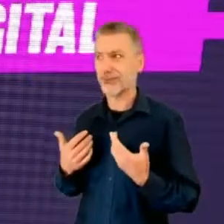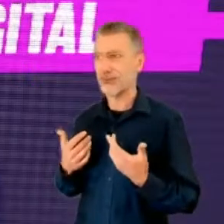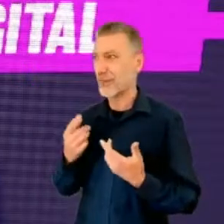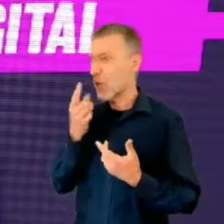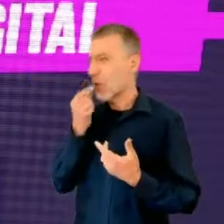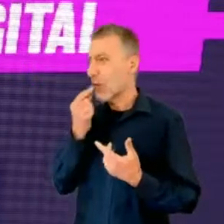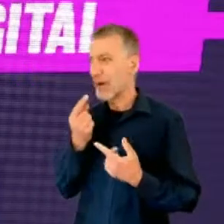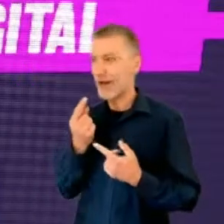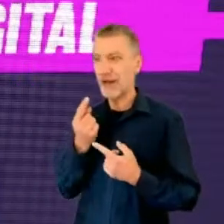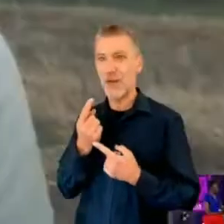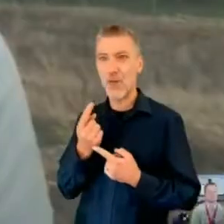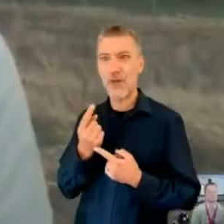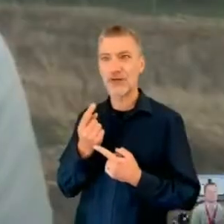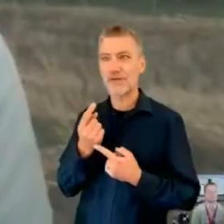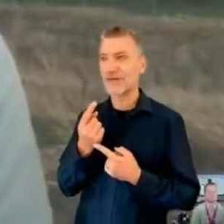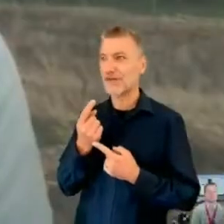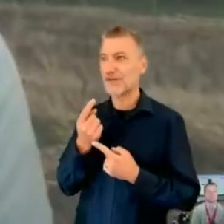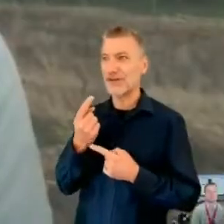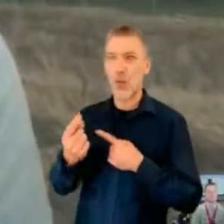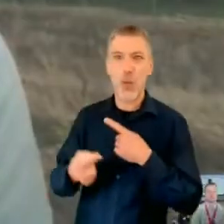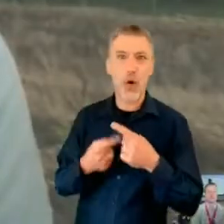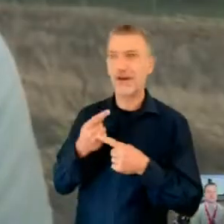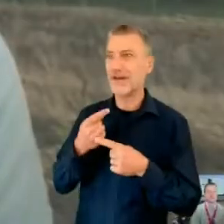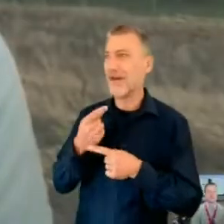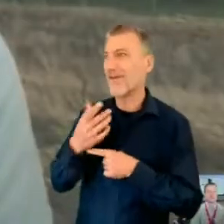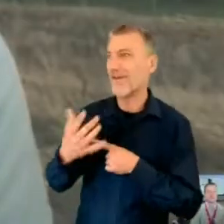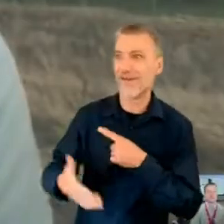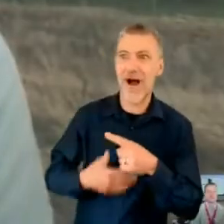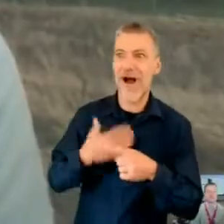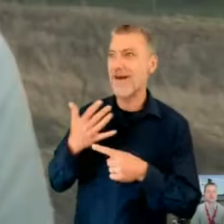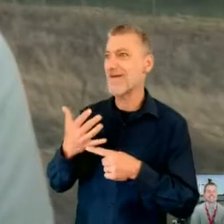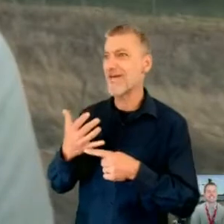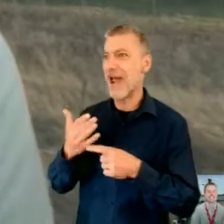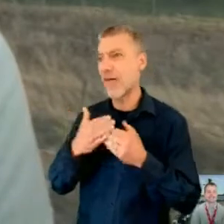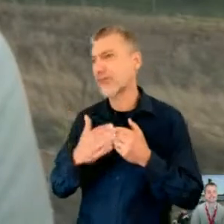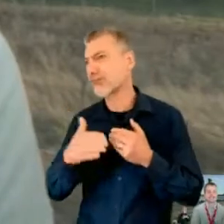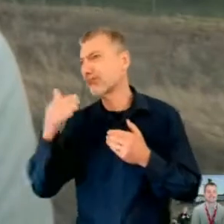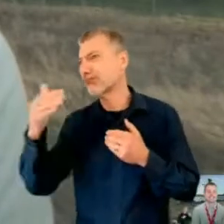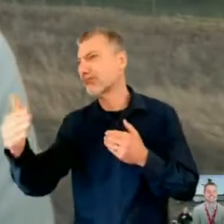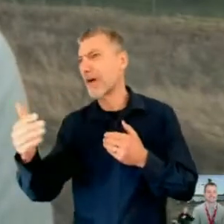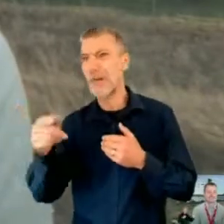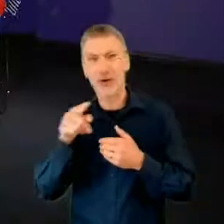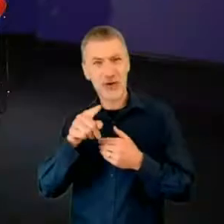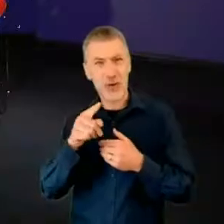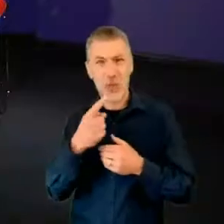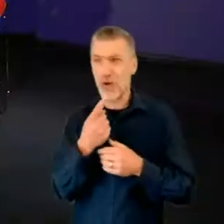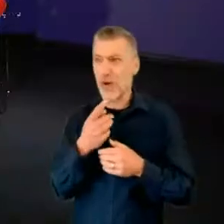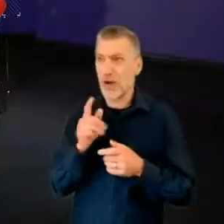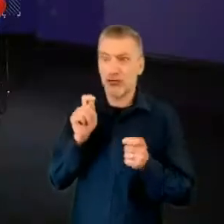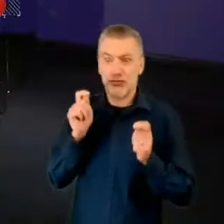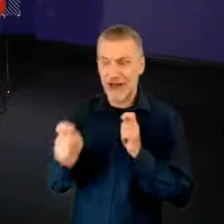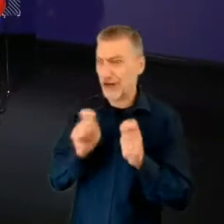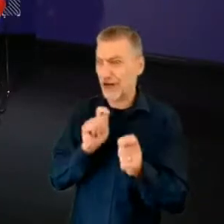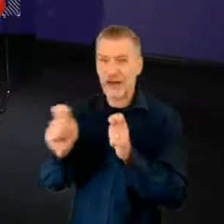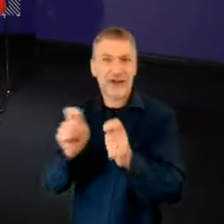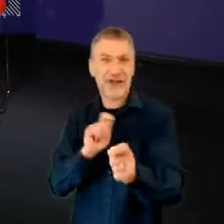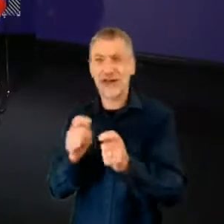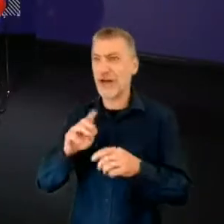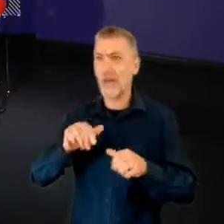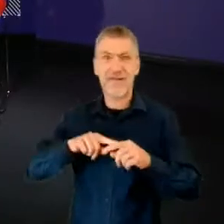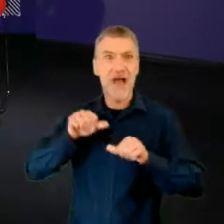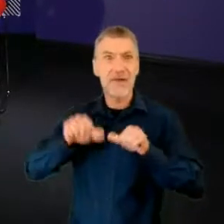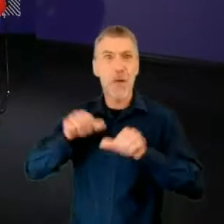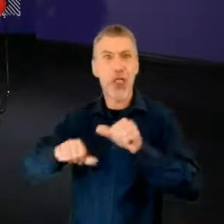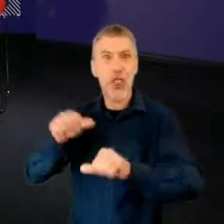but you'll probably be doing it like this month, the next month, and then bam, you're on to the next thing. Keeps you on your toes, doesn't it? Keeps us